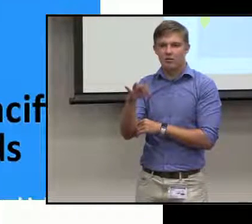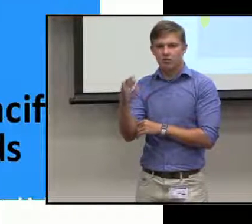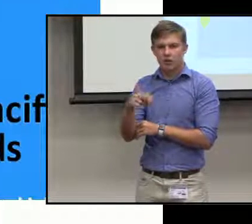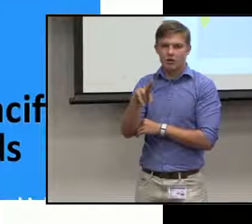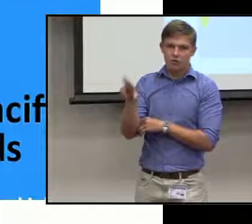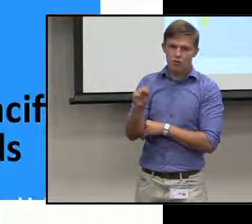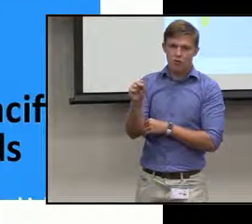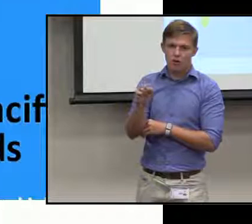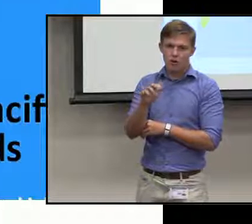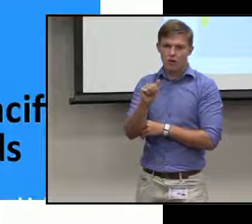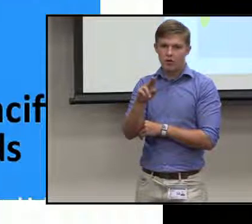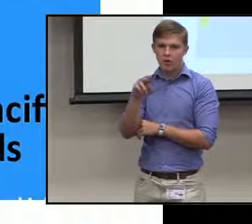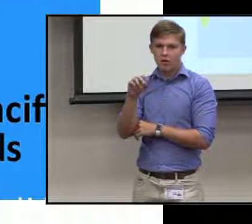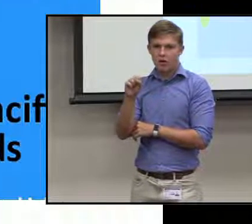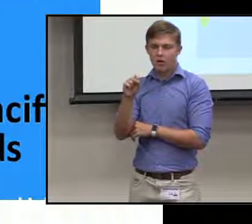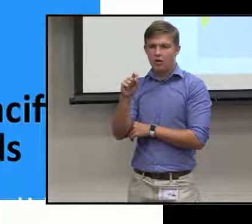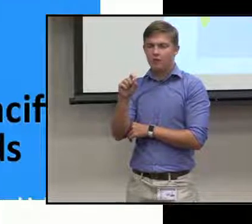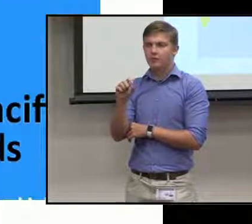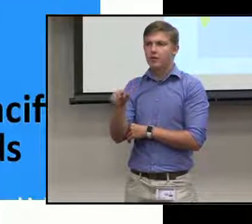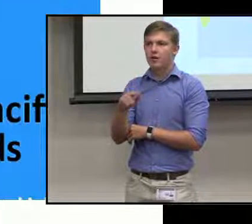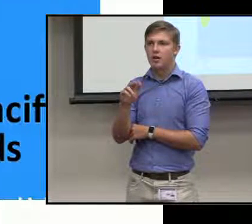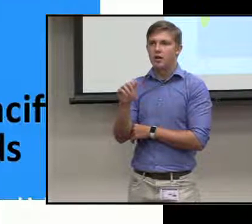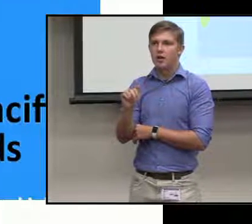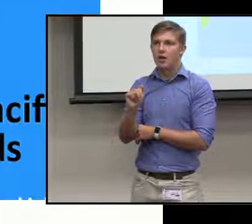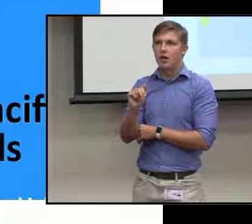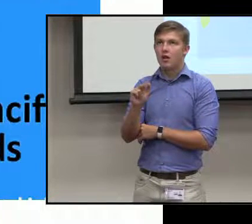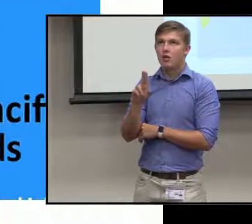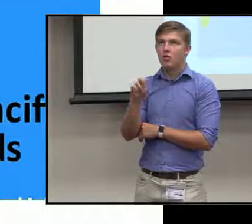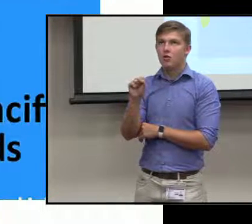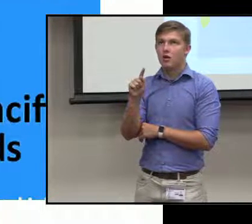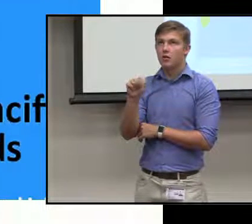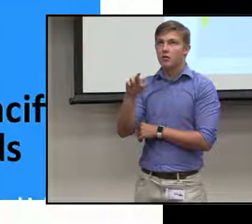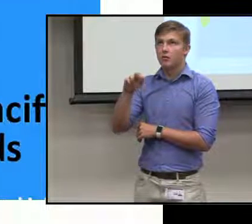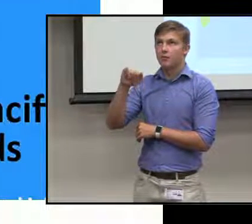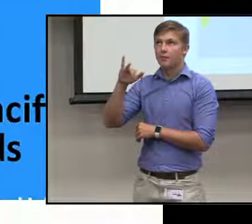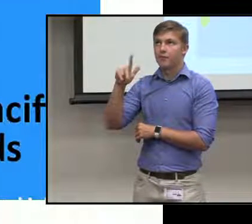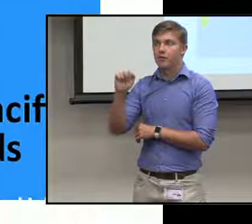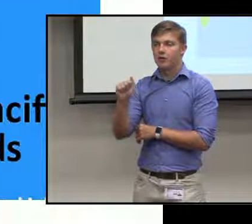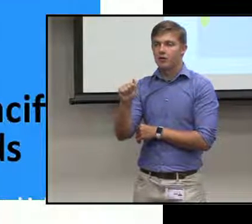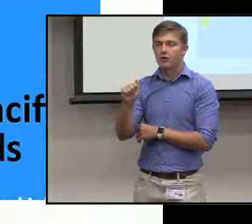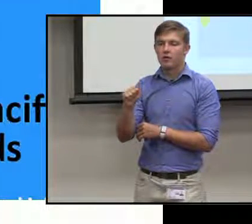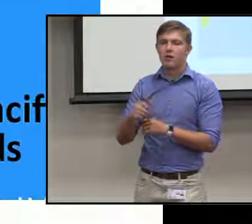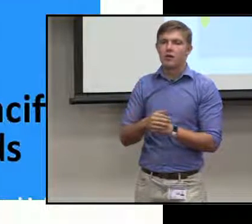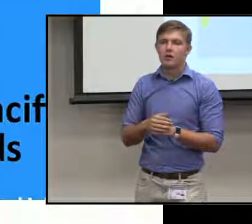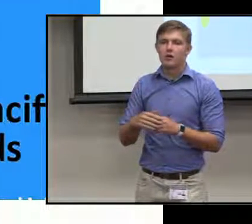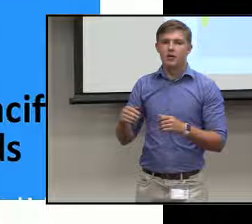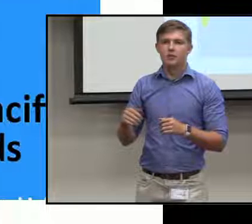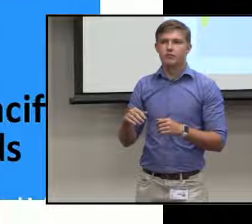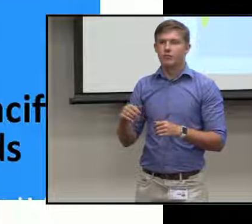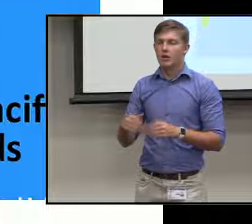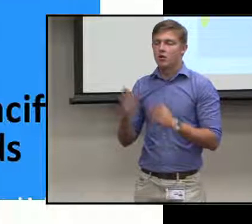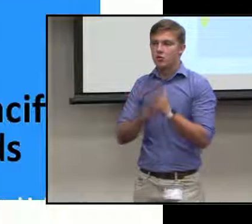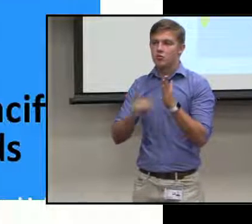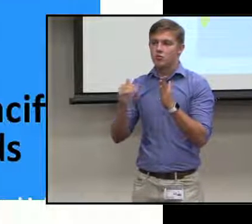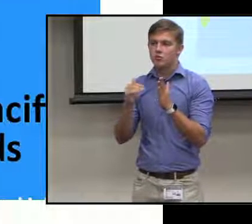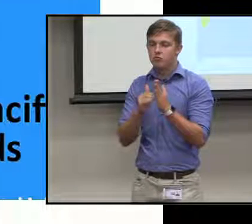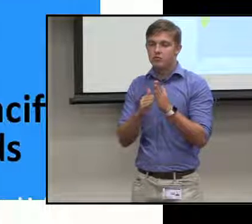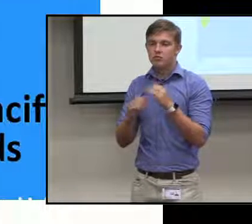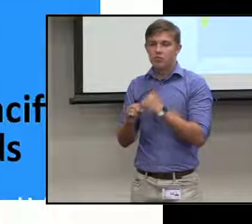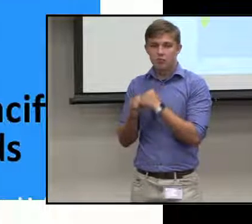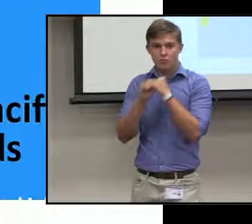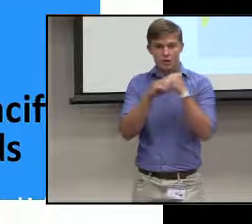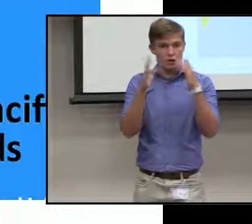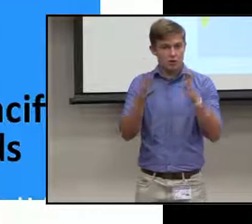themselves as a protector also of those nations up there. I mean, those nations are vulnerable to natural disasters like